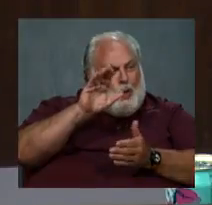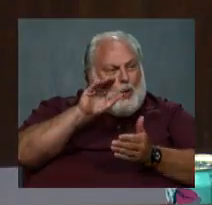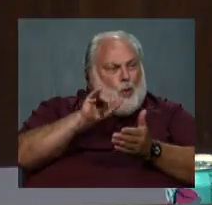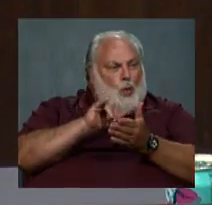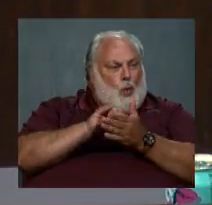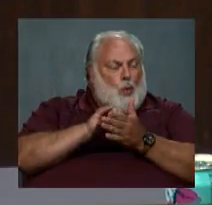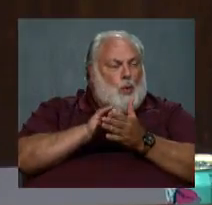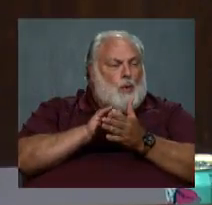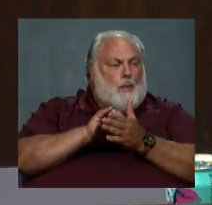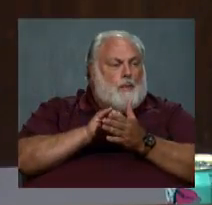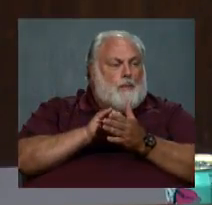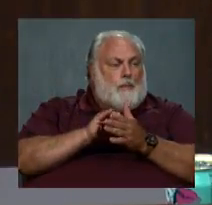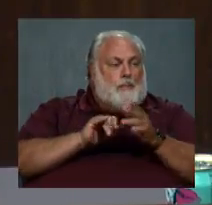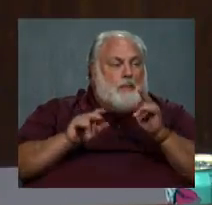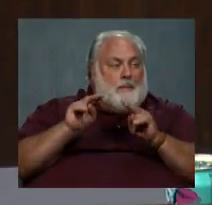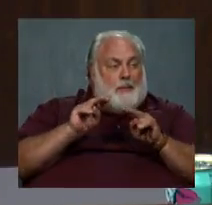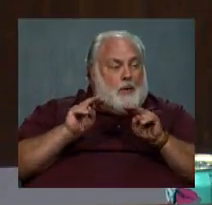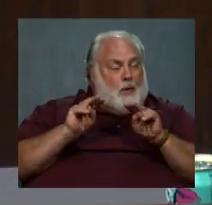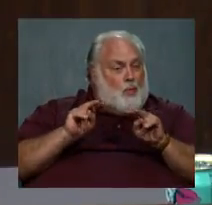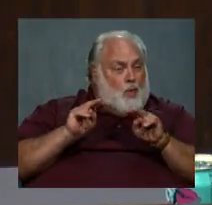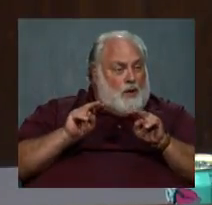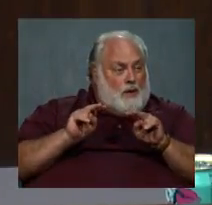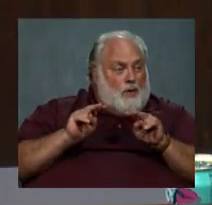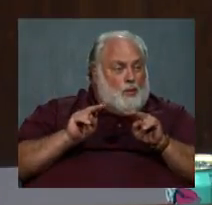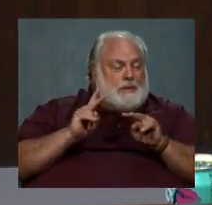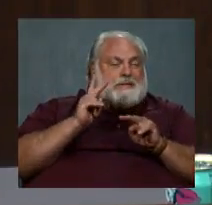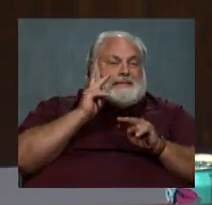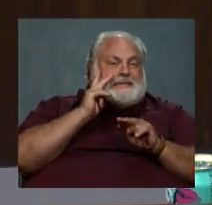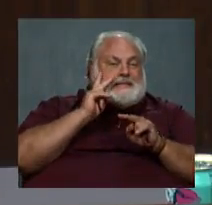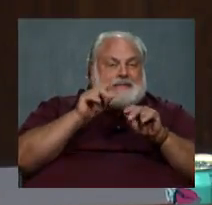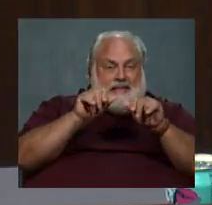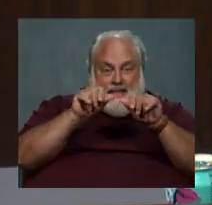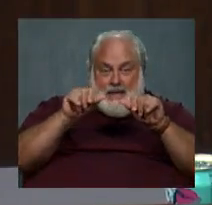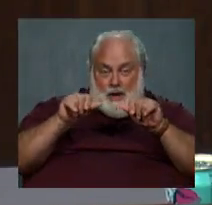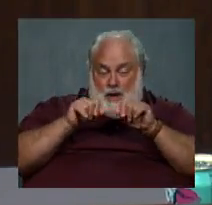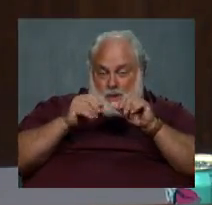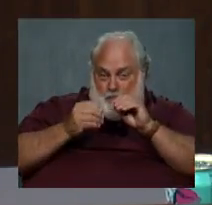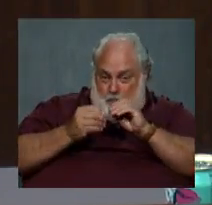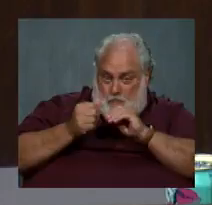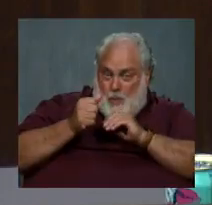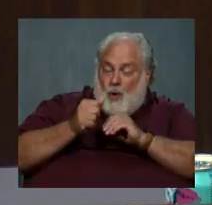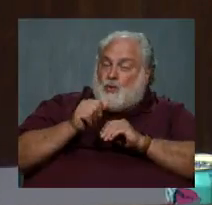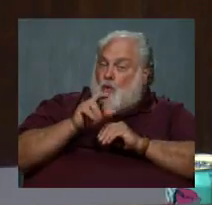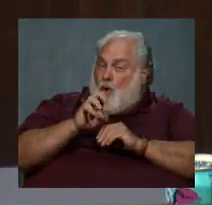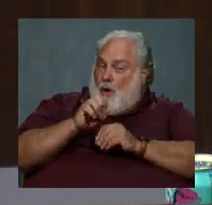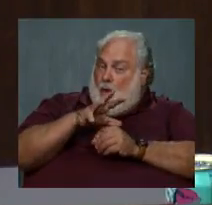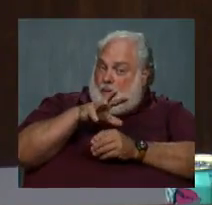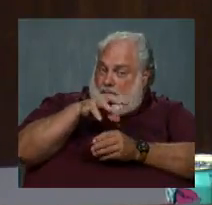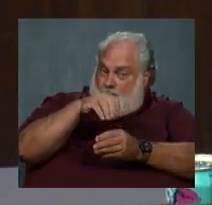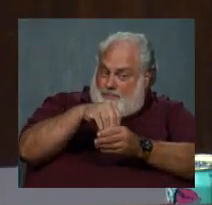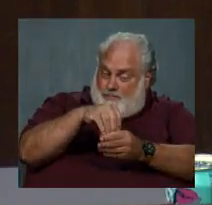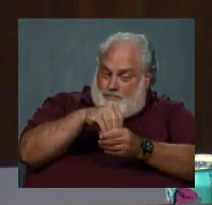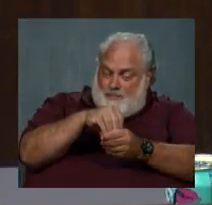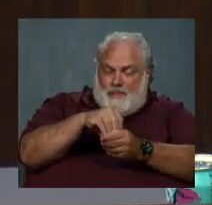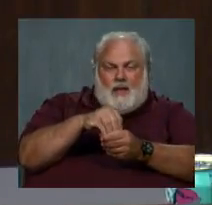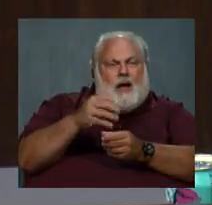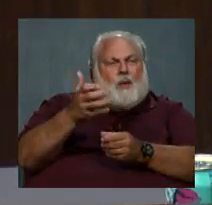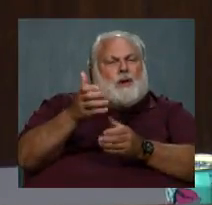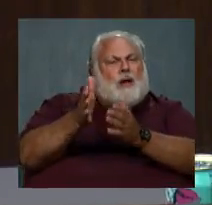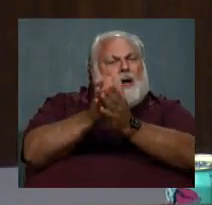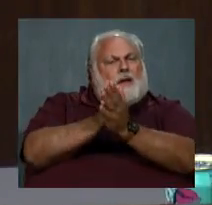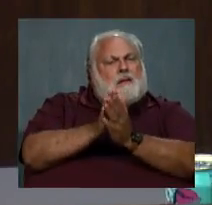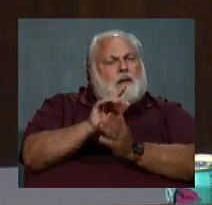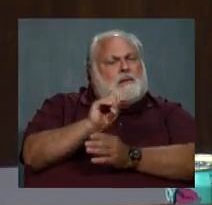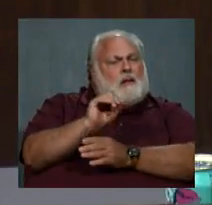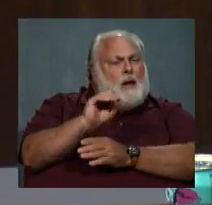are observing this or watching this will see what areas these houses are located in. And I want to ask